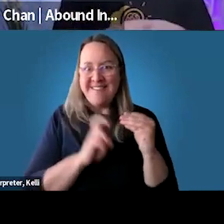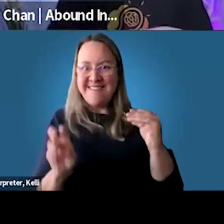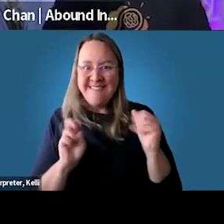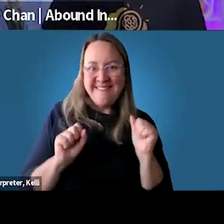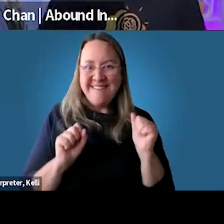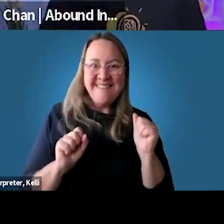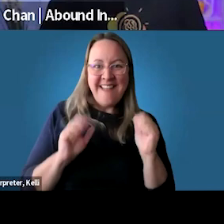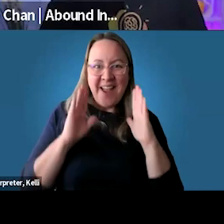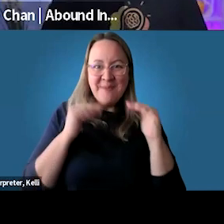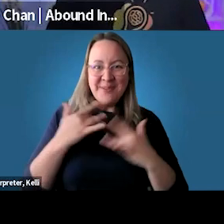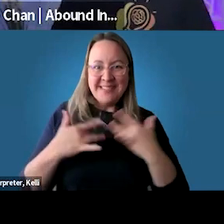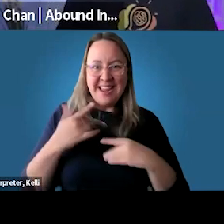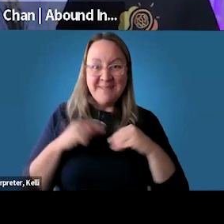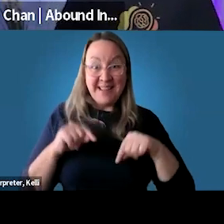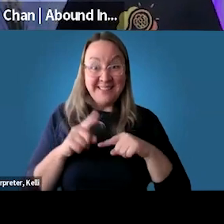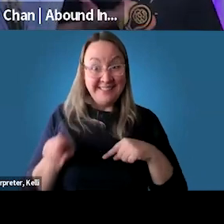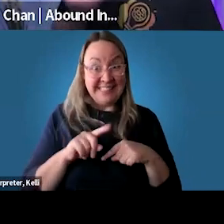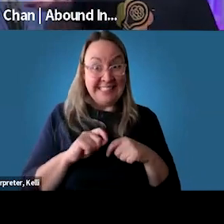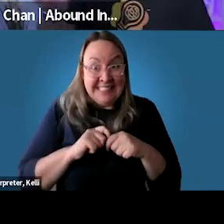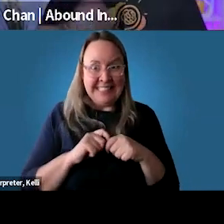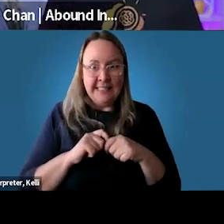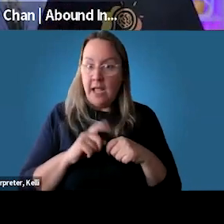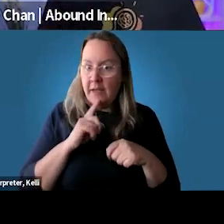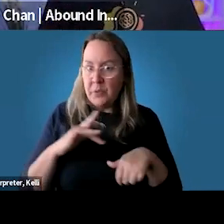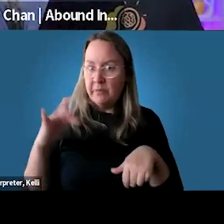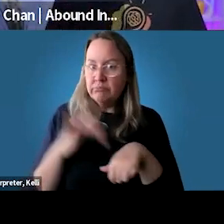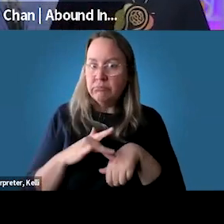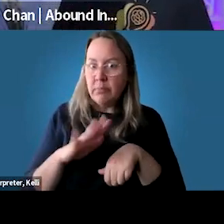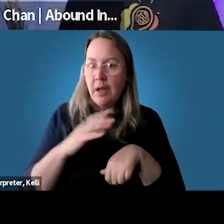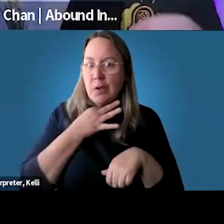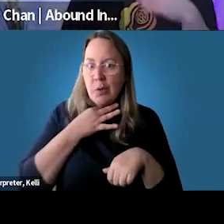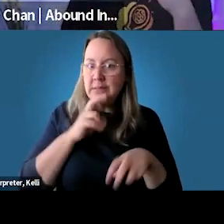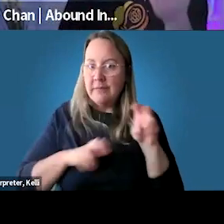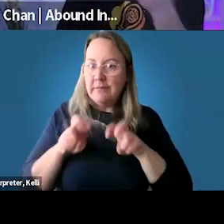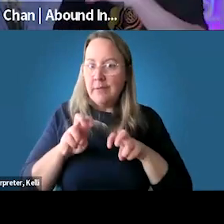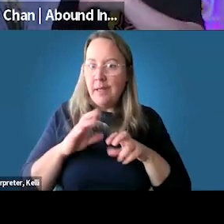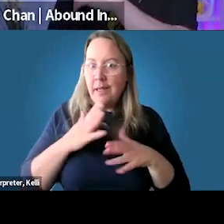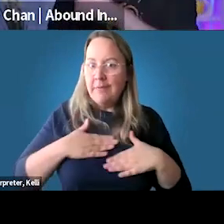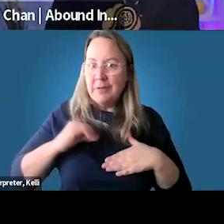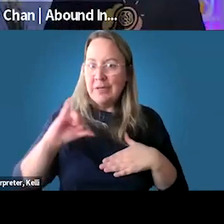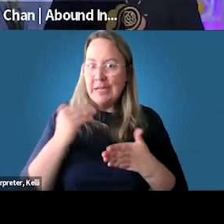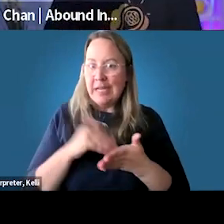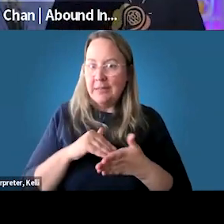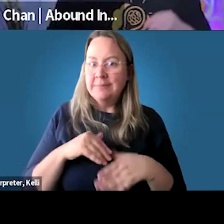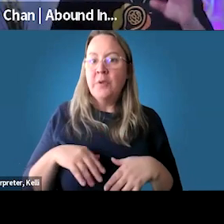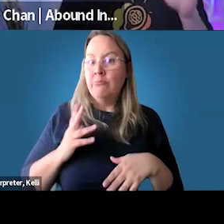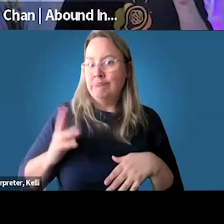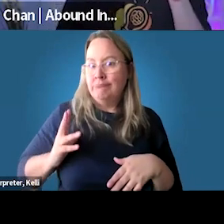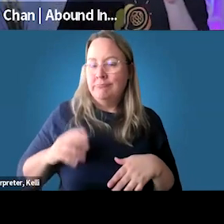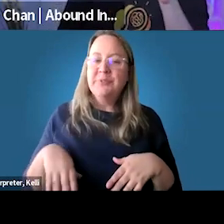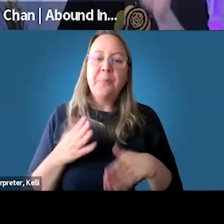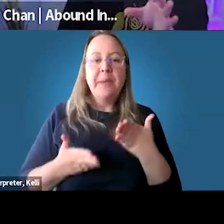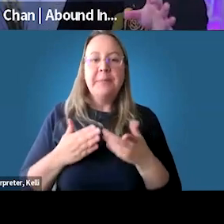sounds intriguing and exciting to you. Have you ever gone on a curiosity adventure? And this is what it's going to look like. So the